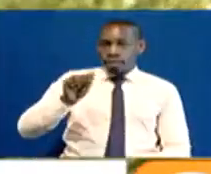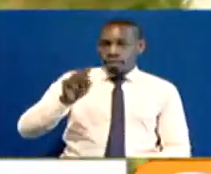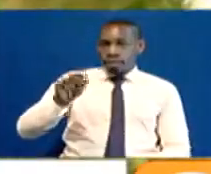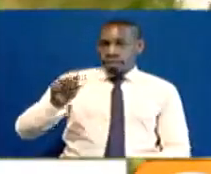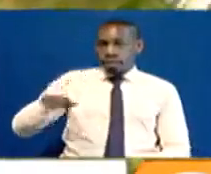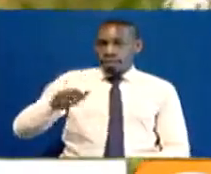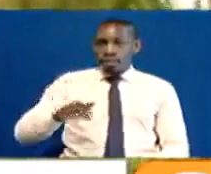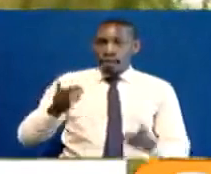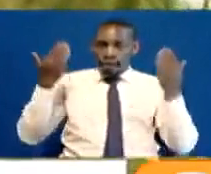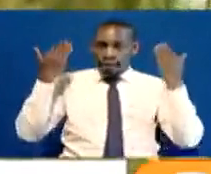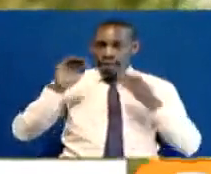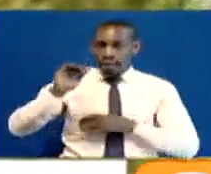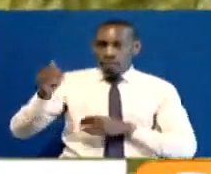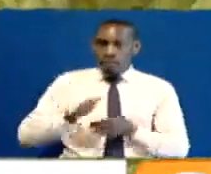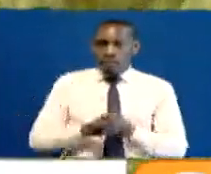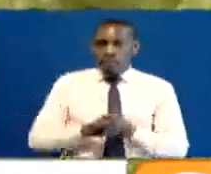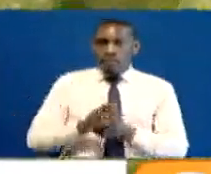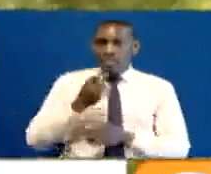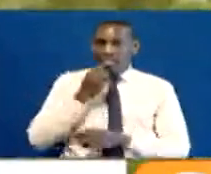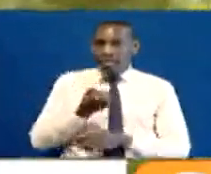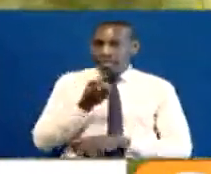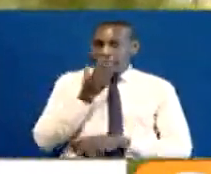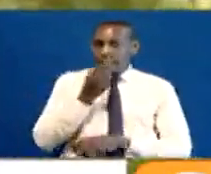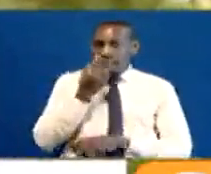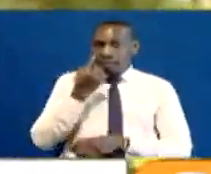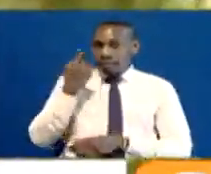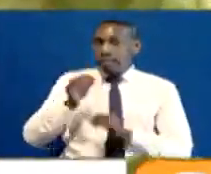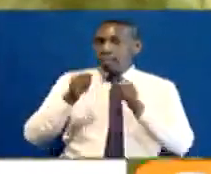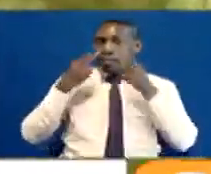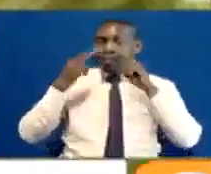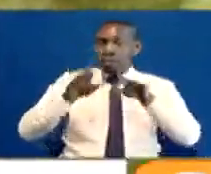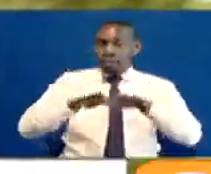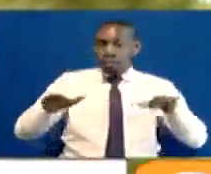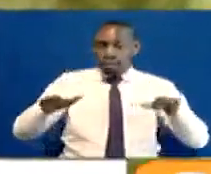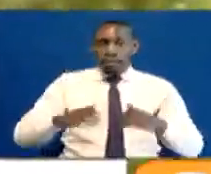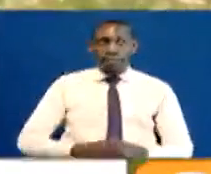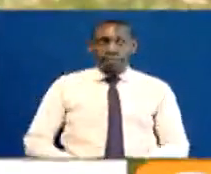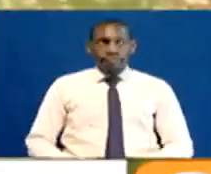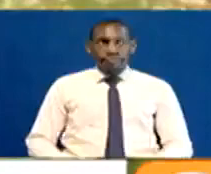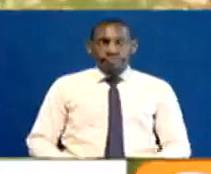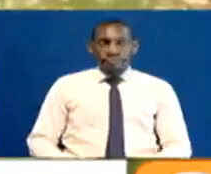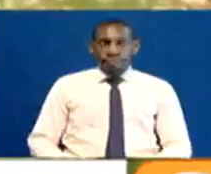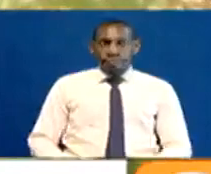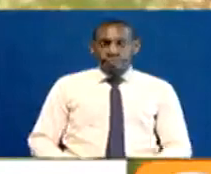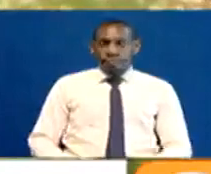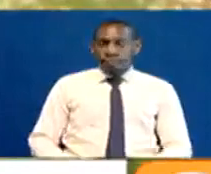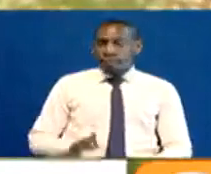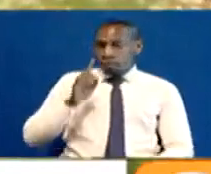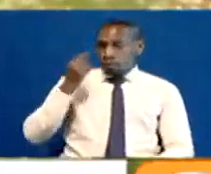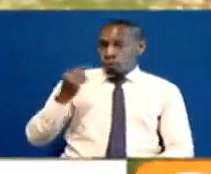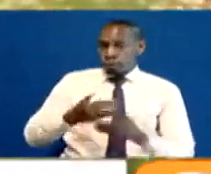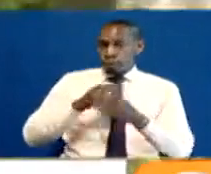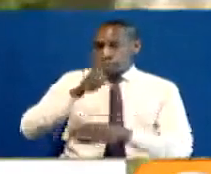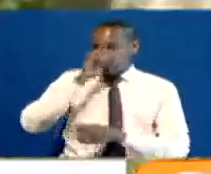County. The white-flowered shrubs of chamomile are visible in this farm. Mwiti, a former police officer